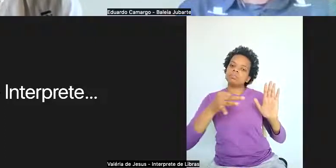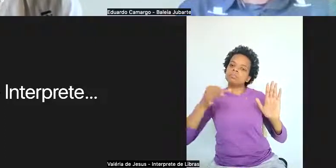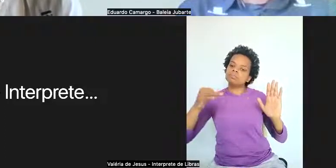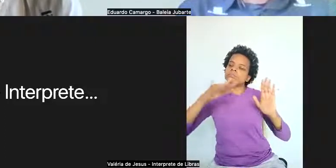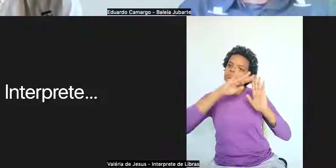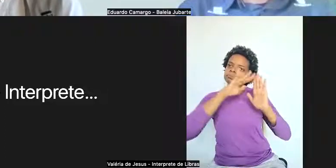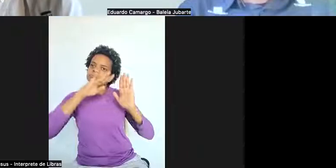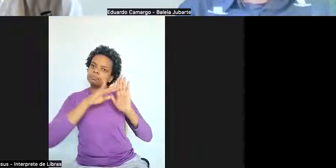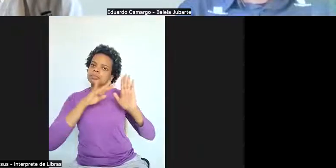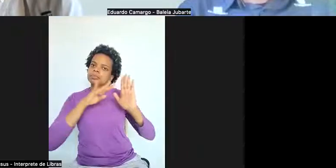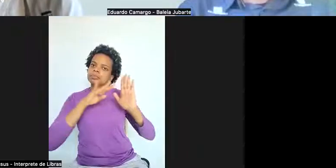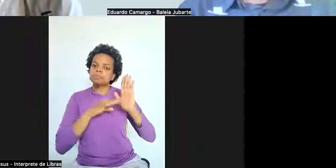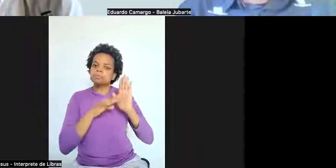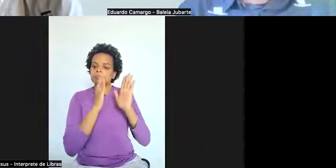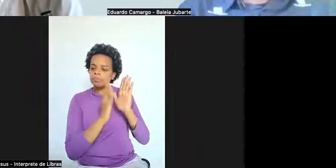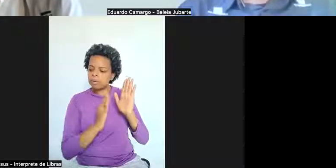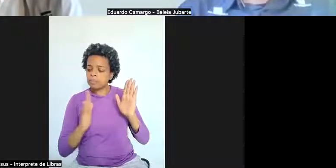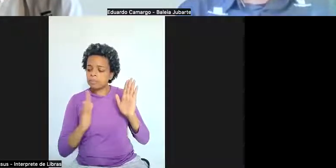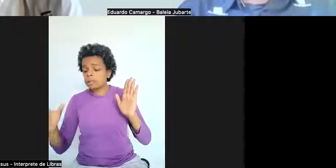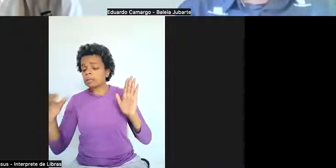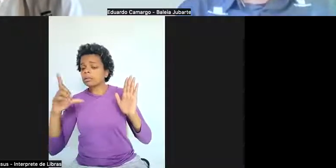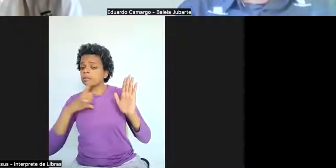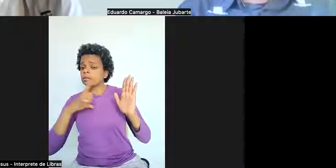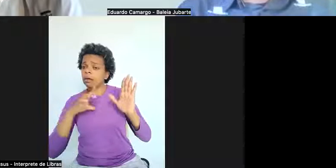very strict.